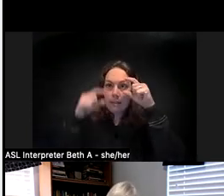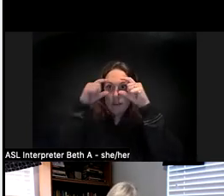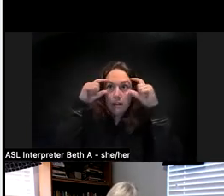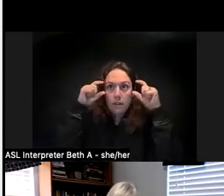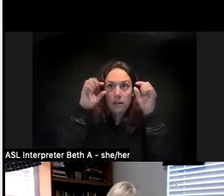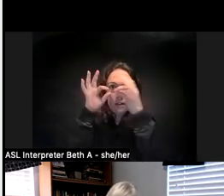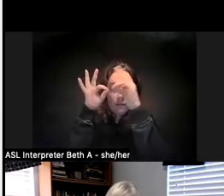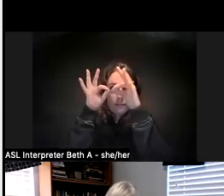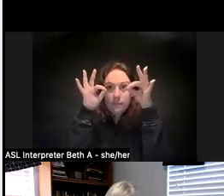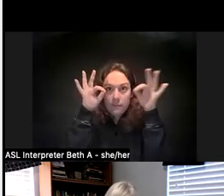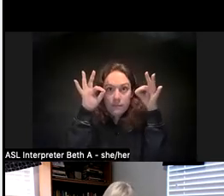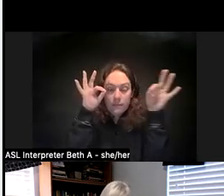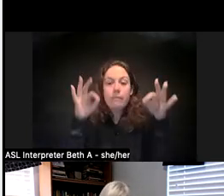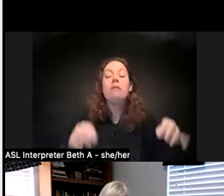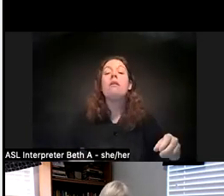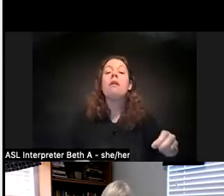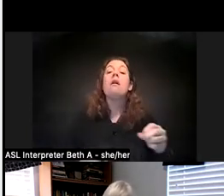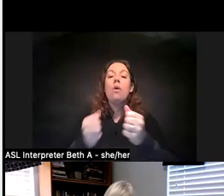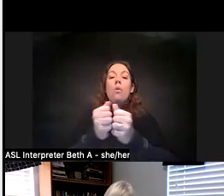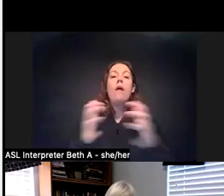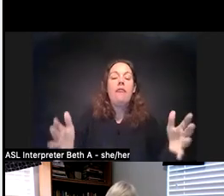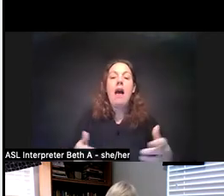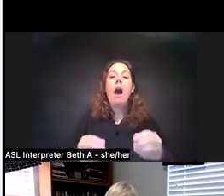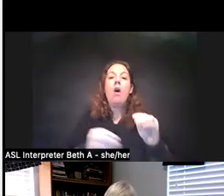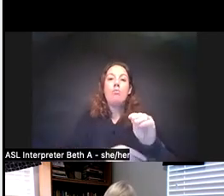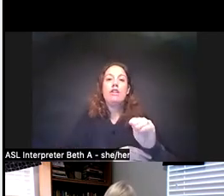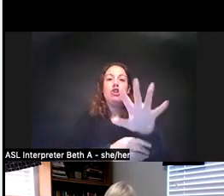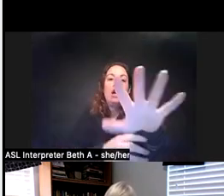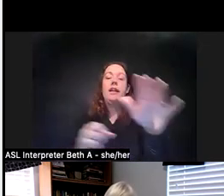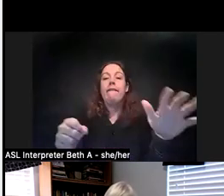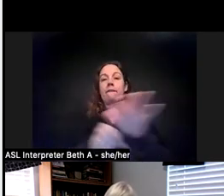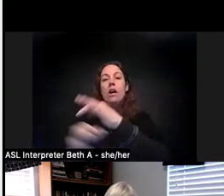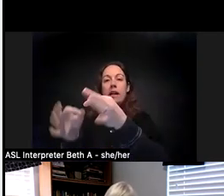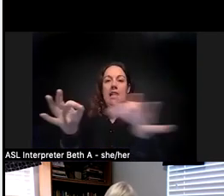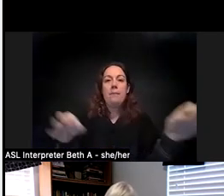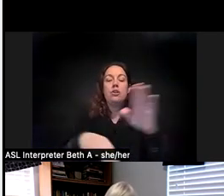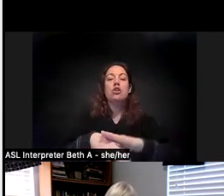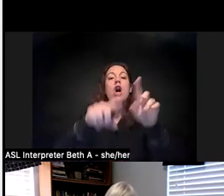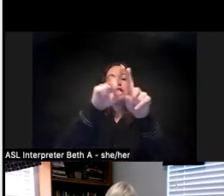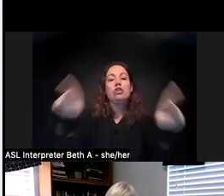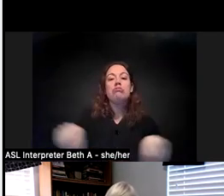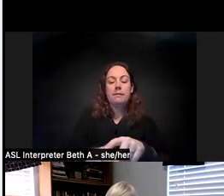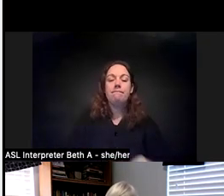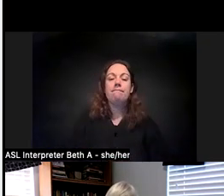on the screen for everyone to review, to watch. Next, please.